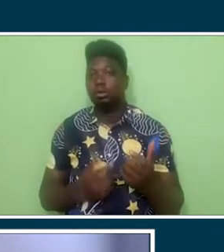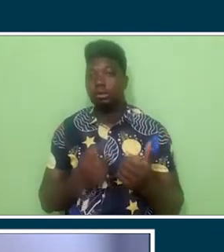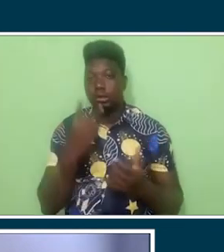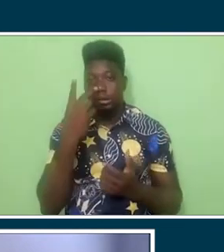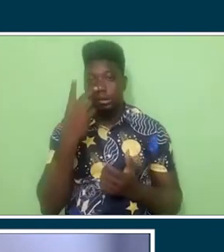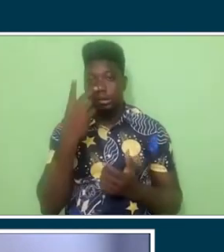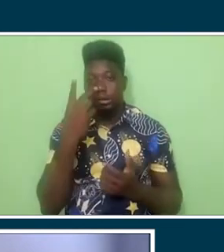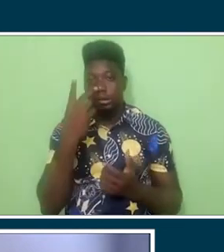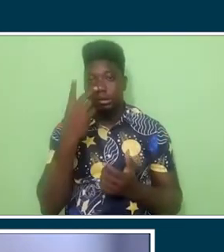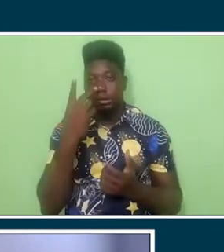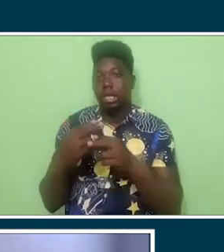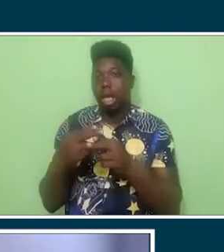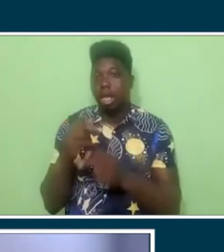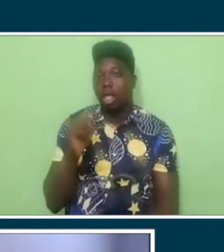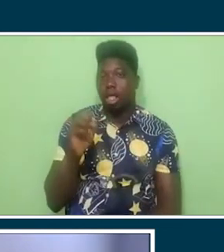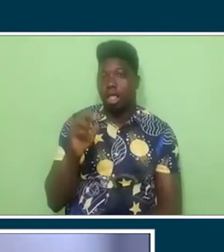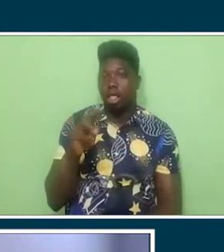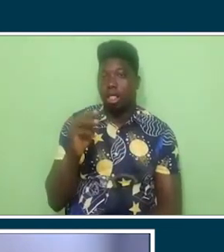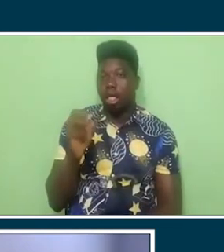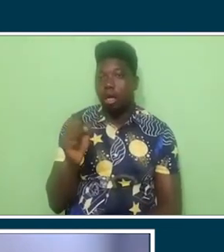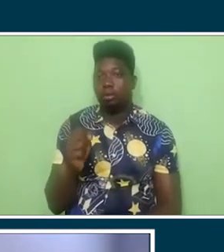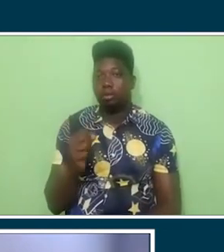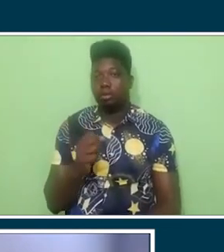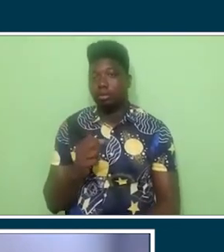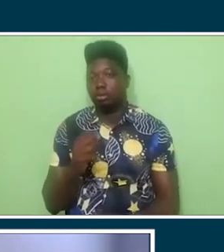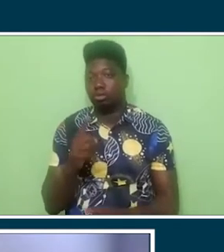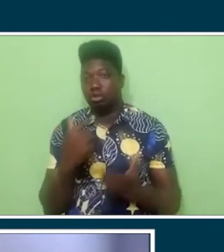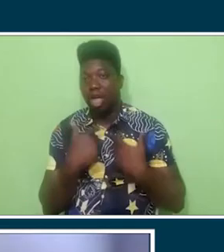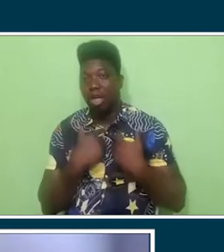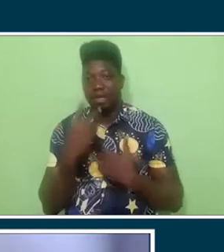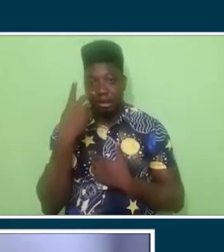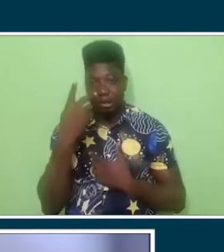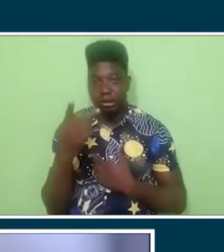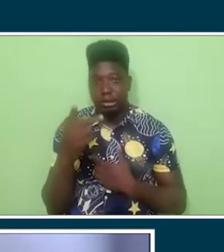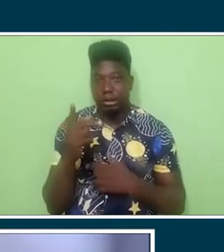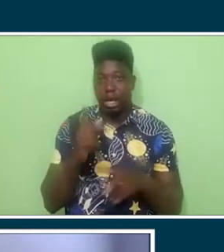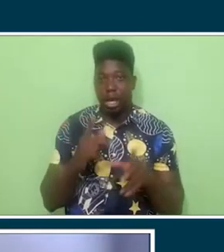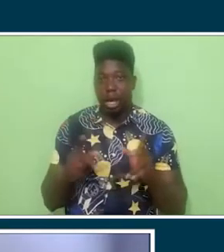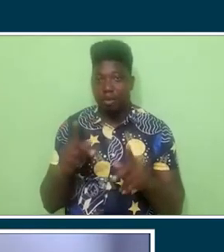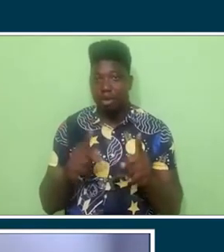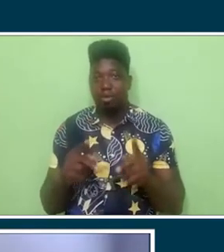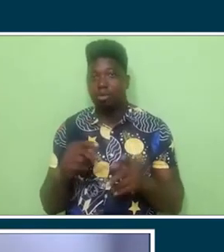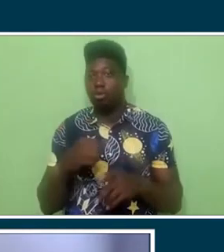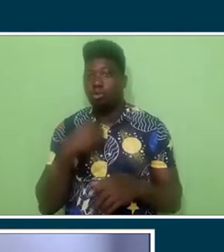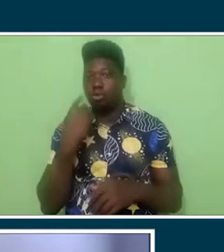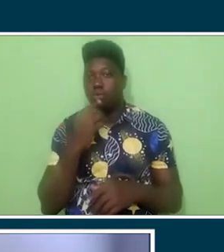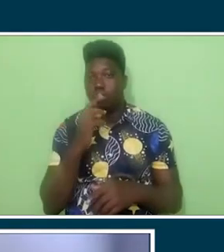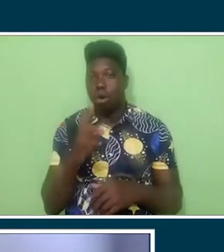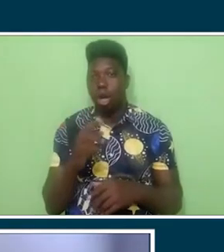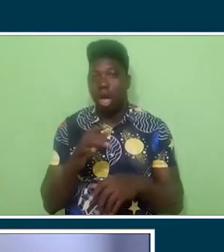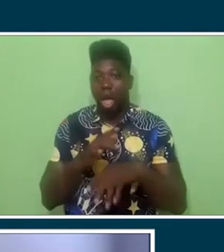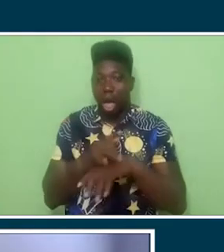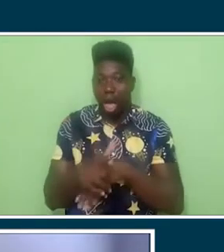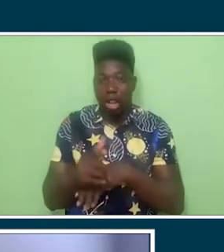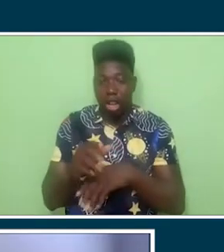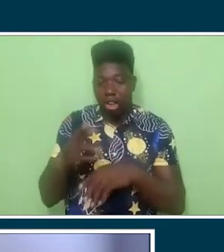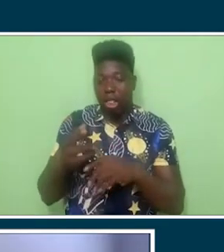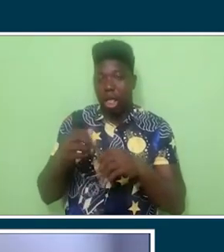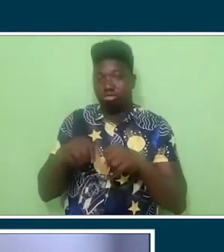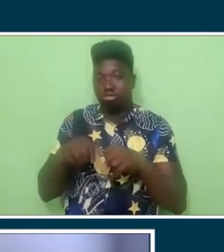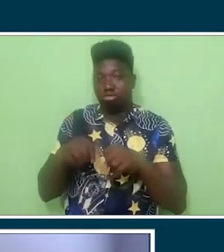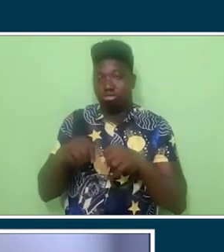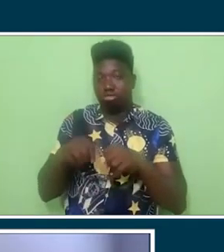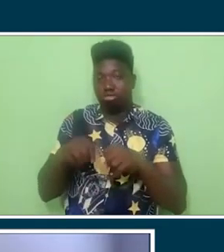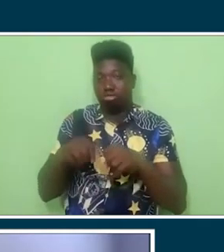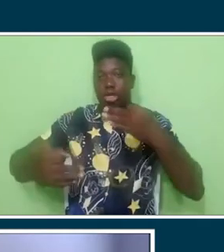seen this real tendency for people who are early on their social justice journey to really want